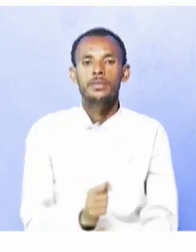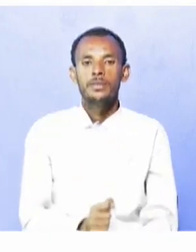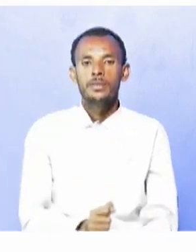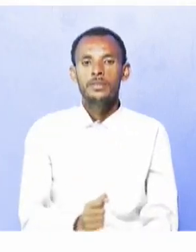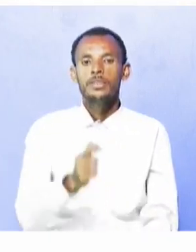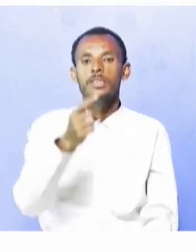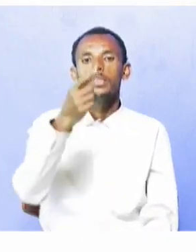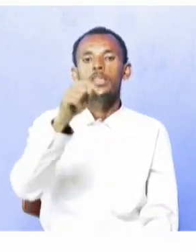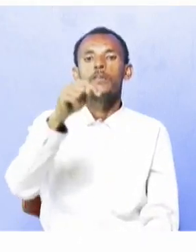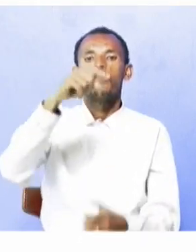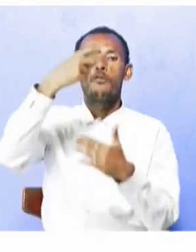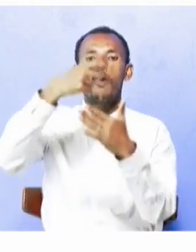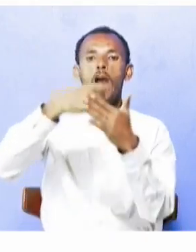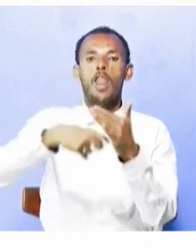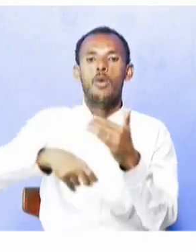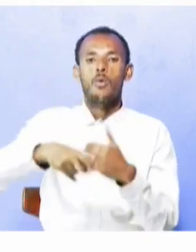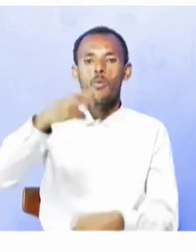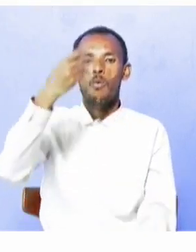the value